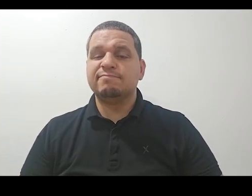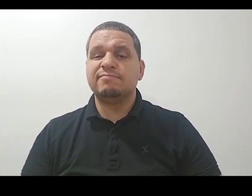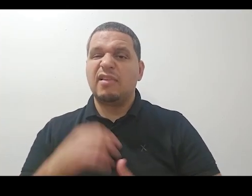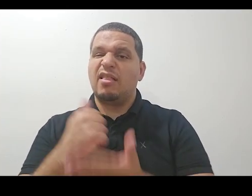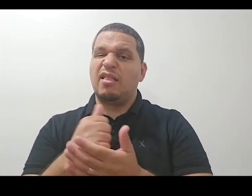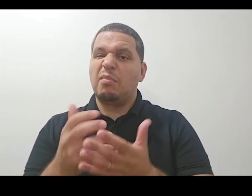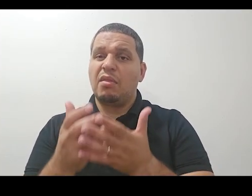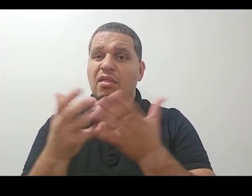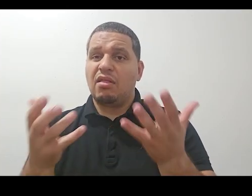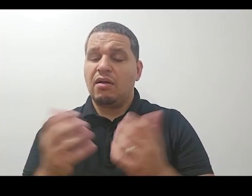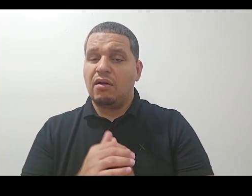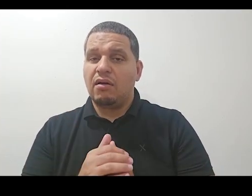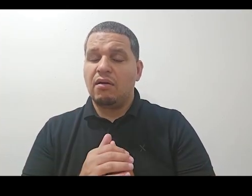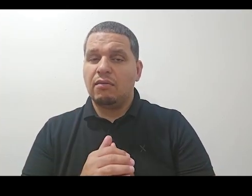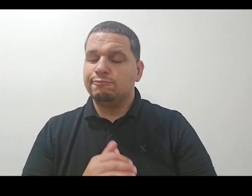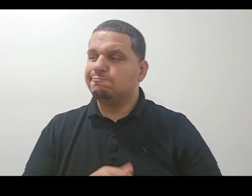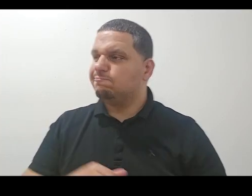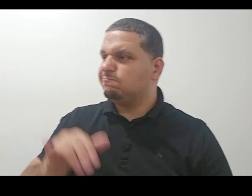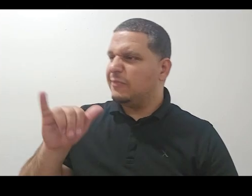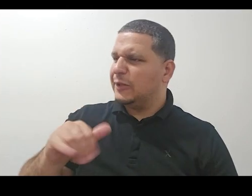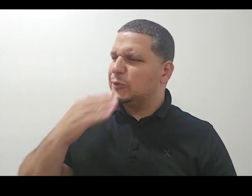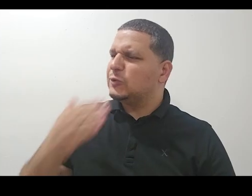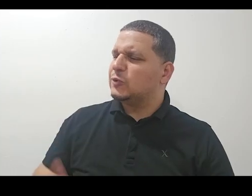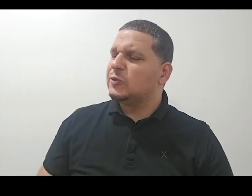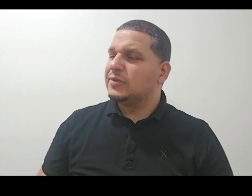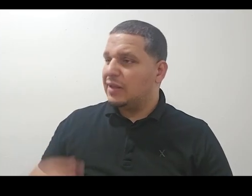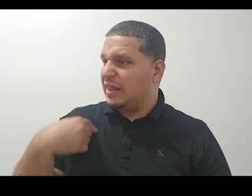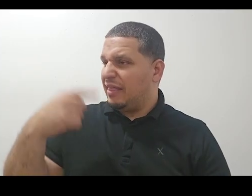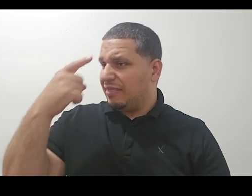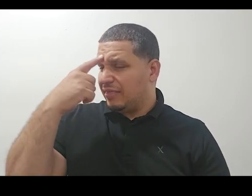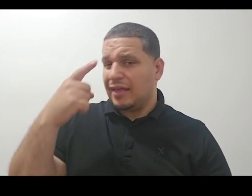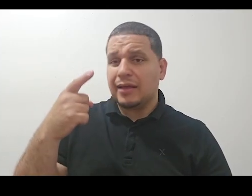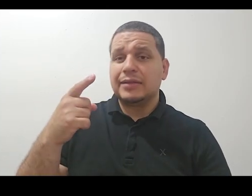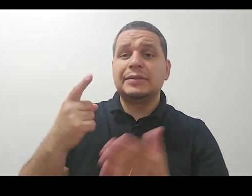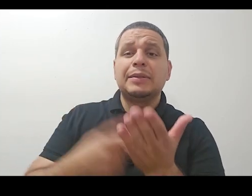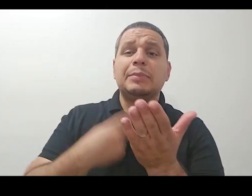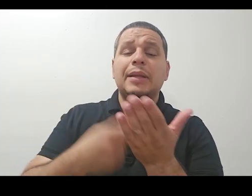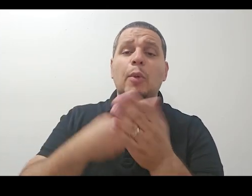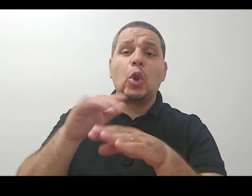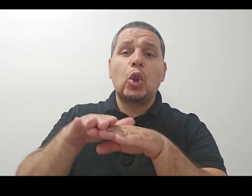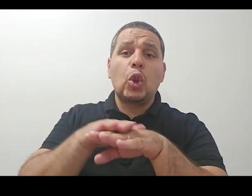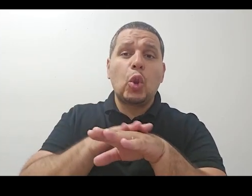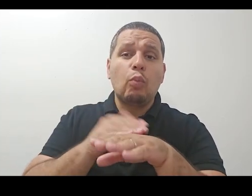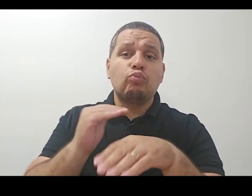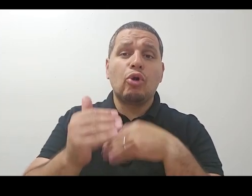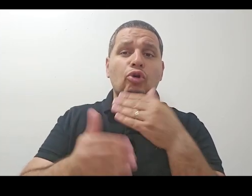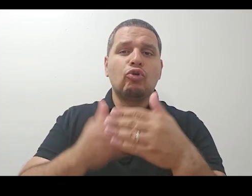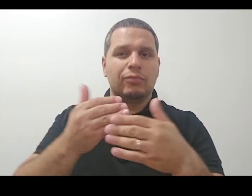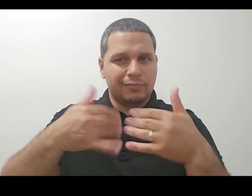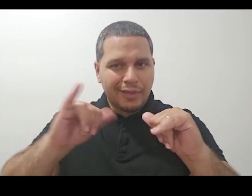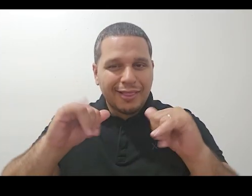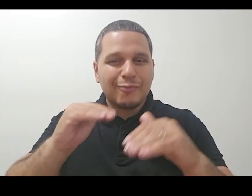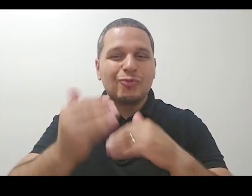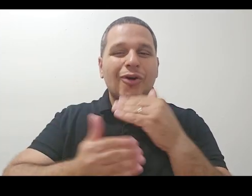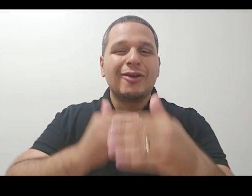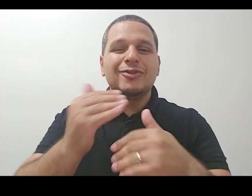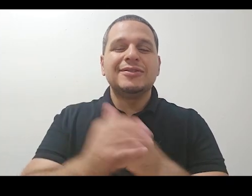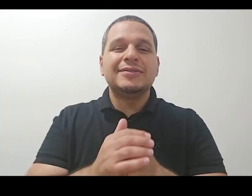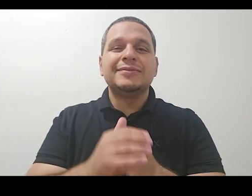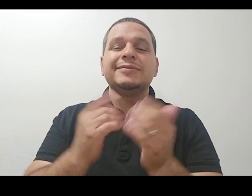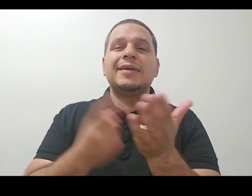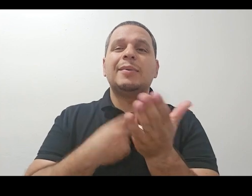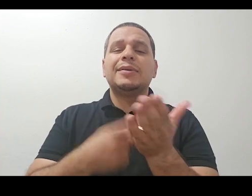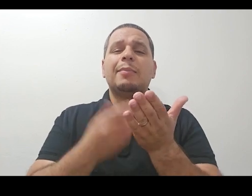lot. That's good. I think that even slow progress is progress, right? So even when things feel